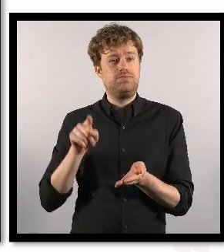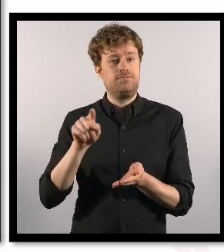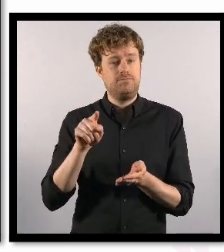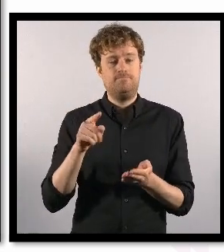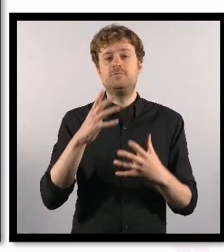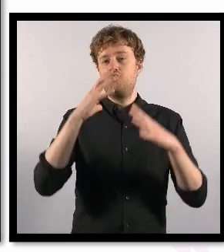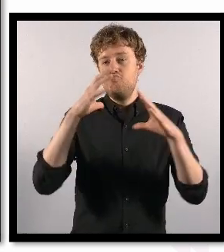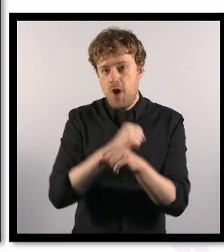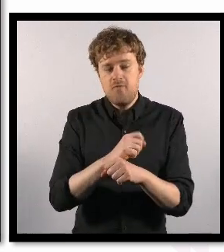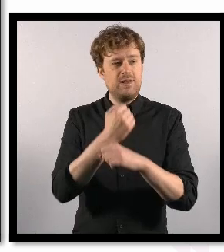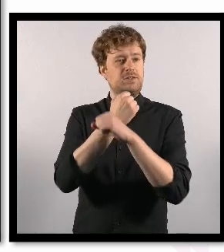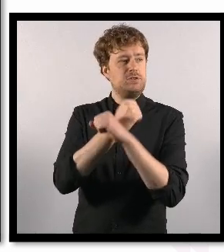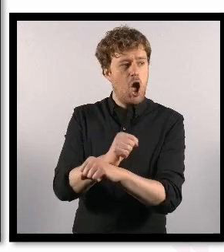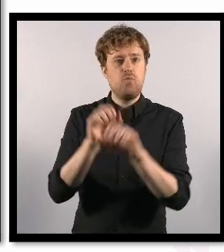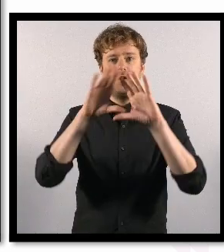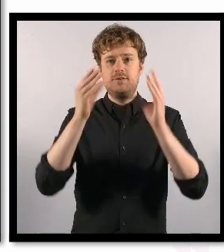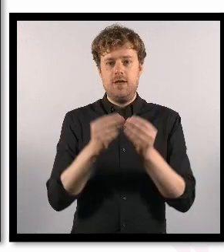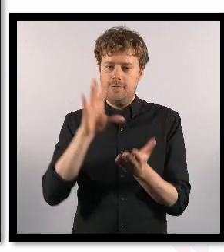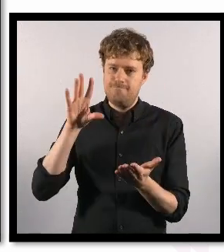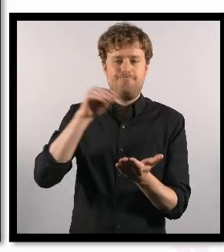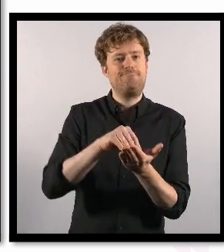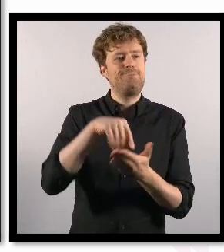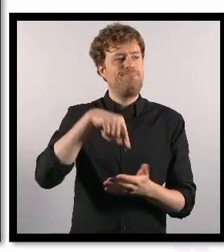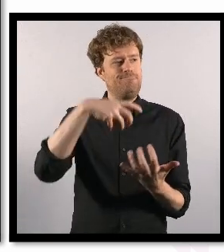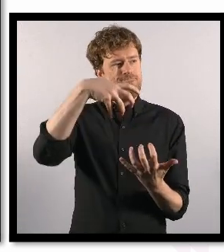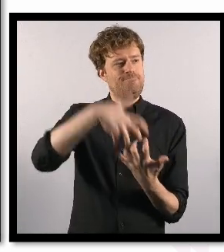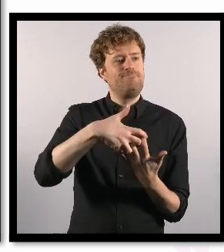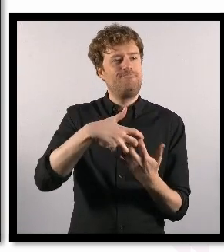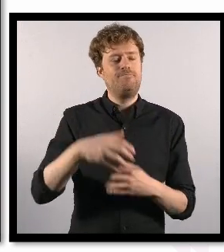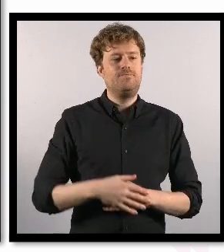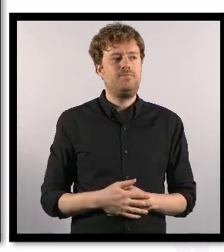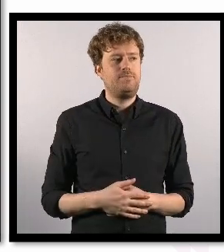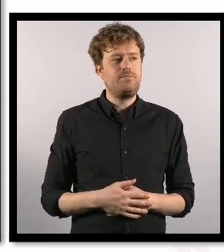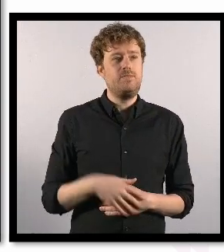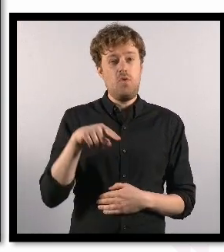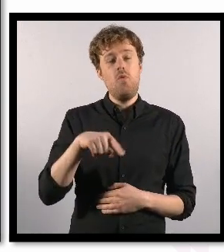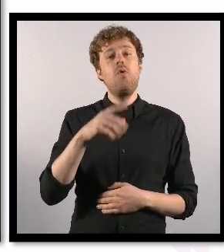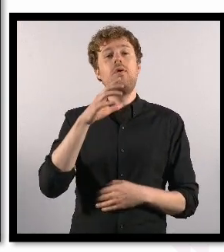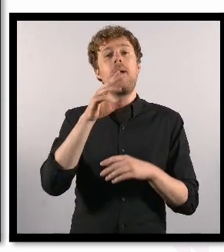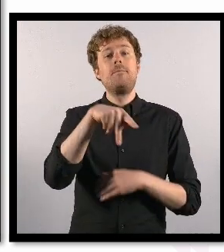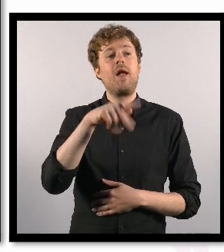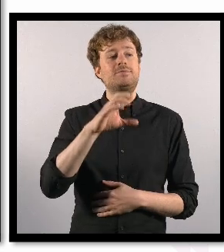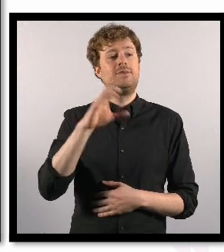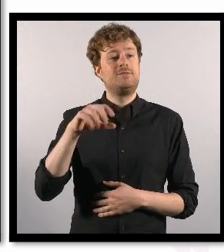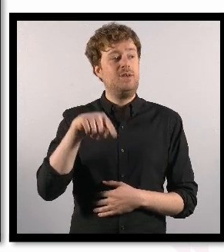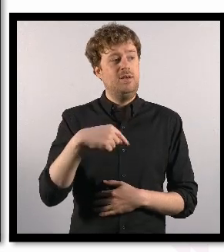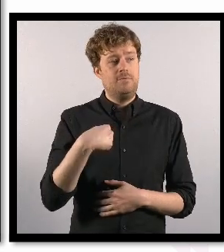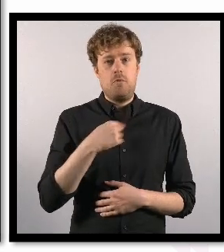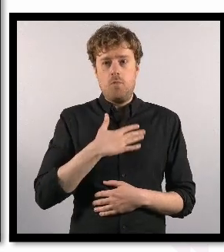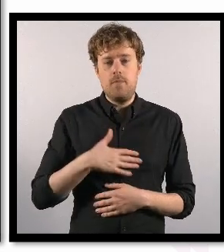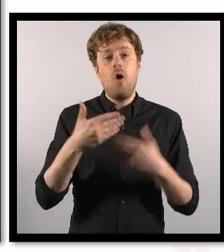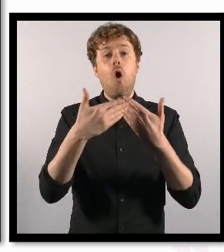properties of the Swift programming language to run software with transparency built in and leverage the high performance and resilience